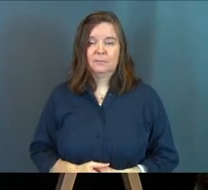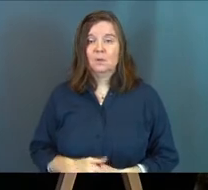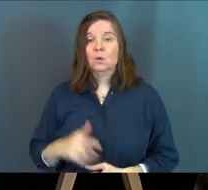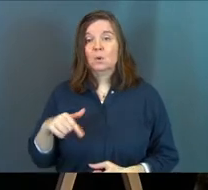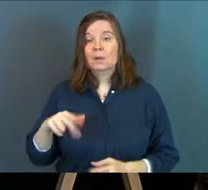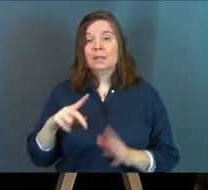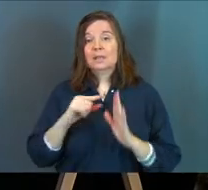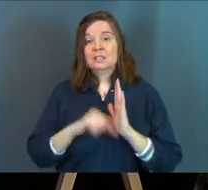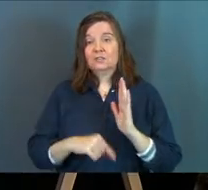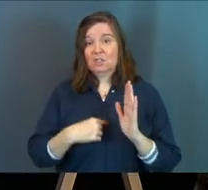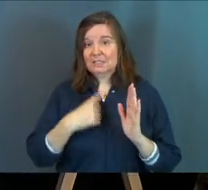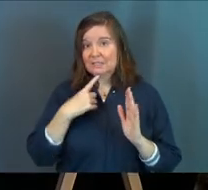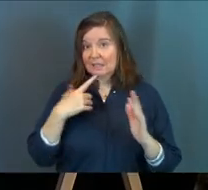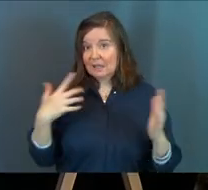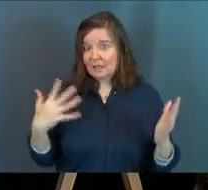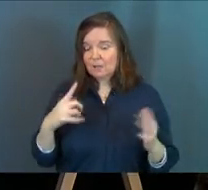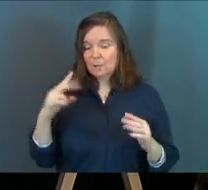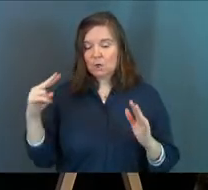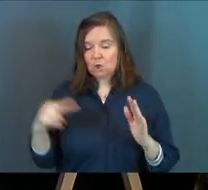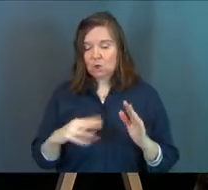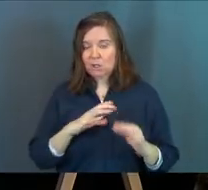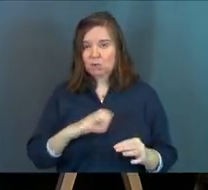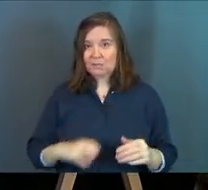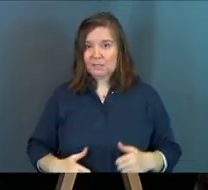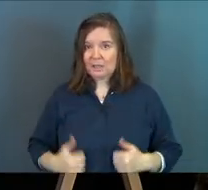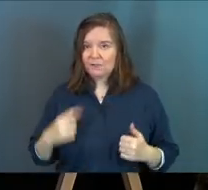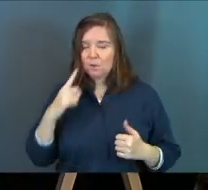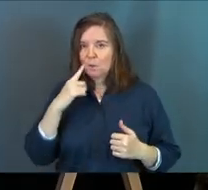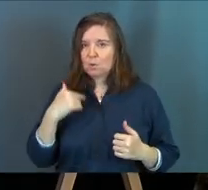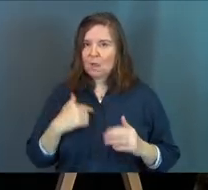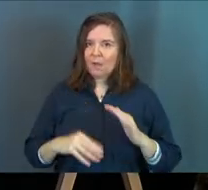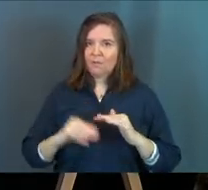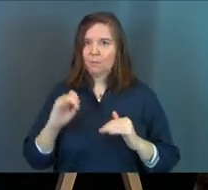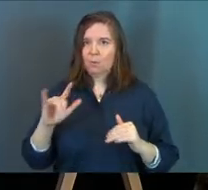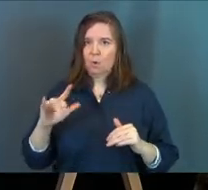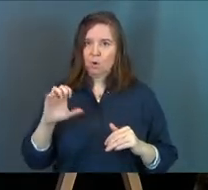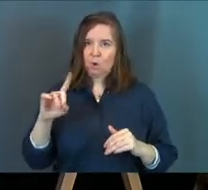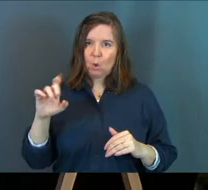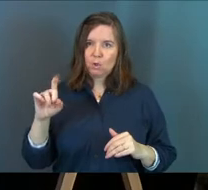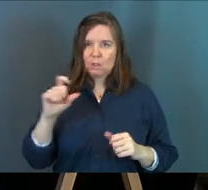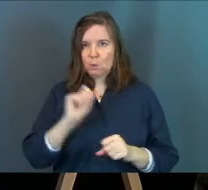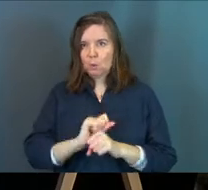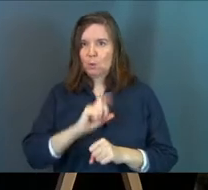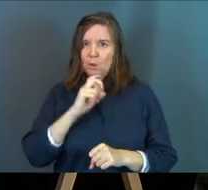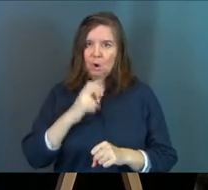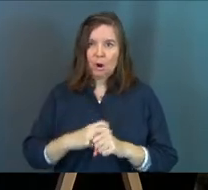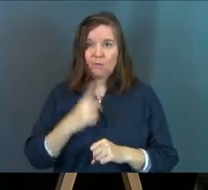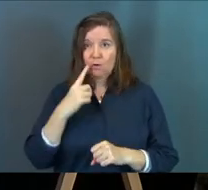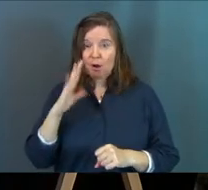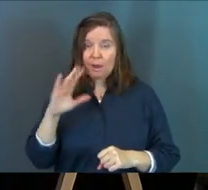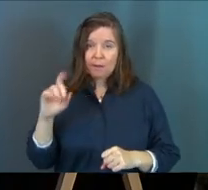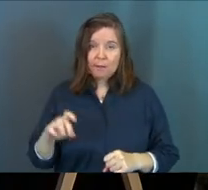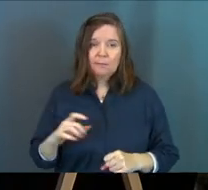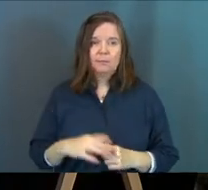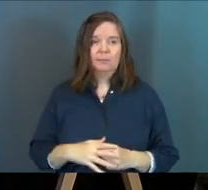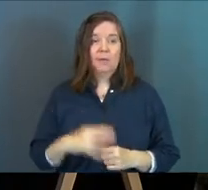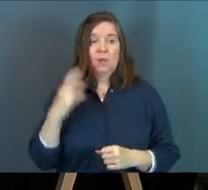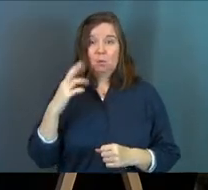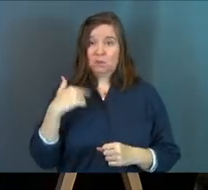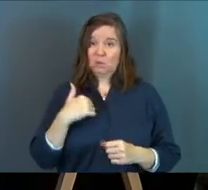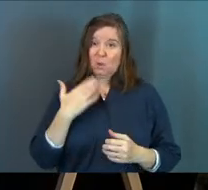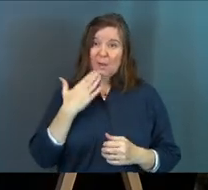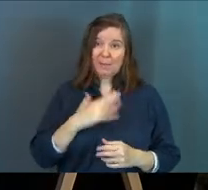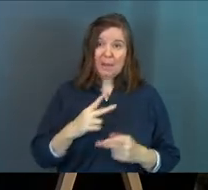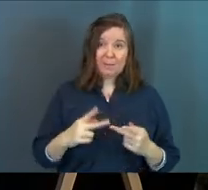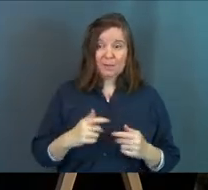See, what this verse says is that when you look at your Christian life and you think you've got a moral code and you think you need to work really, really hard for God, and the reason you're in